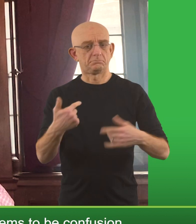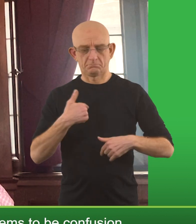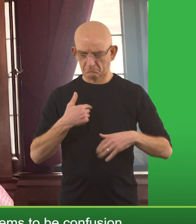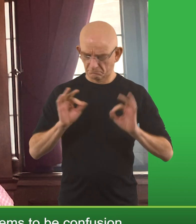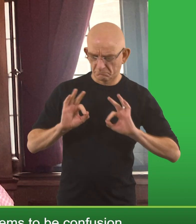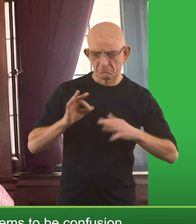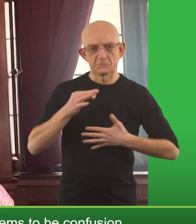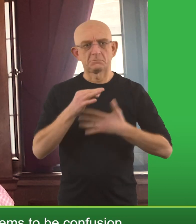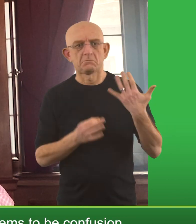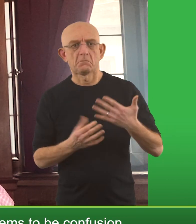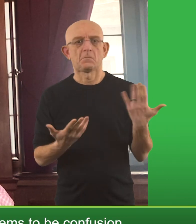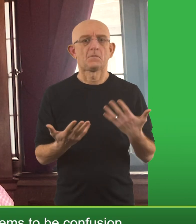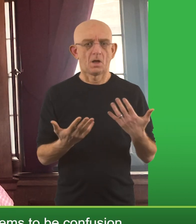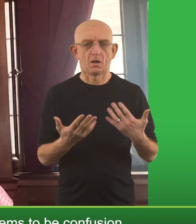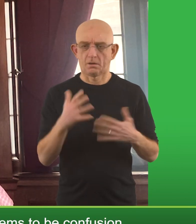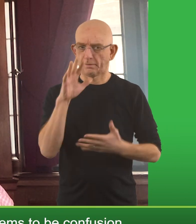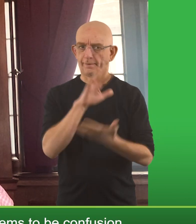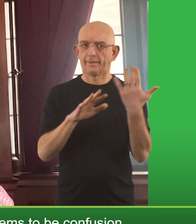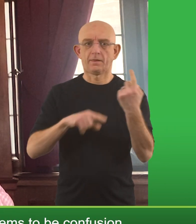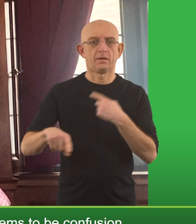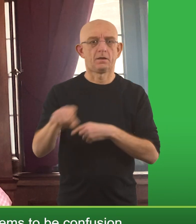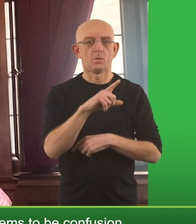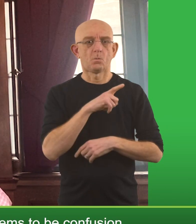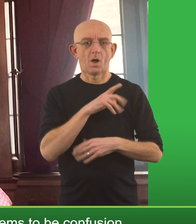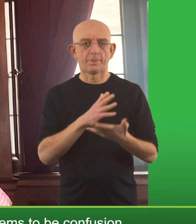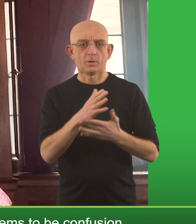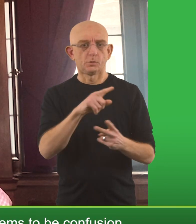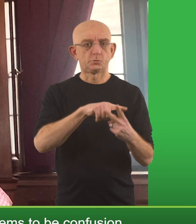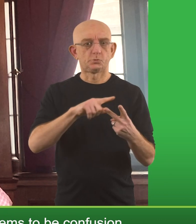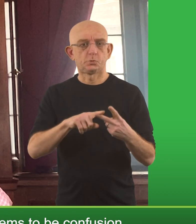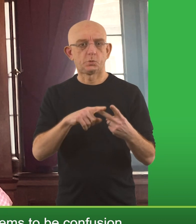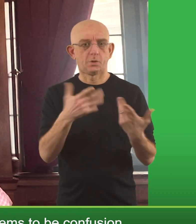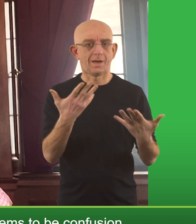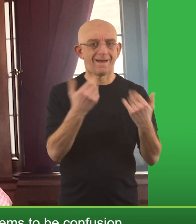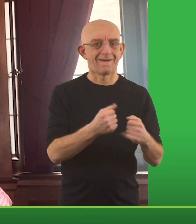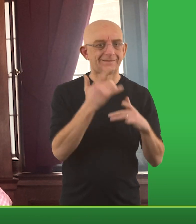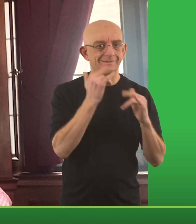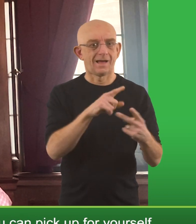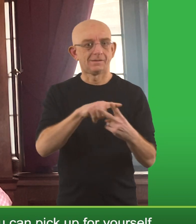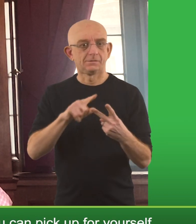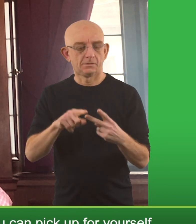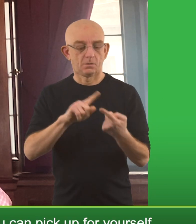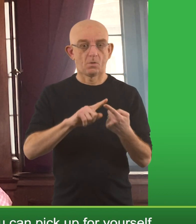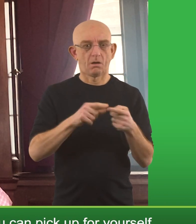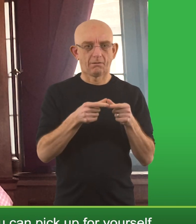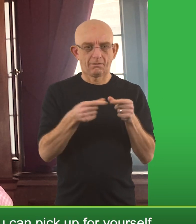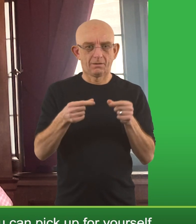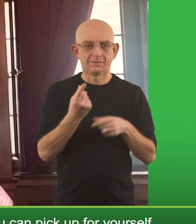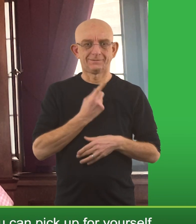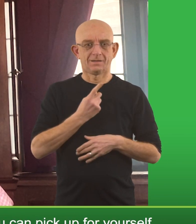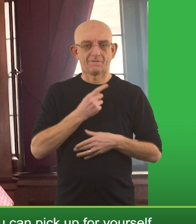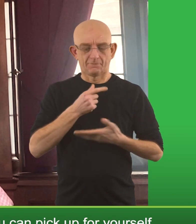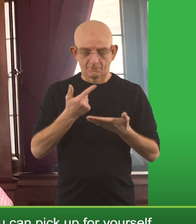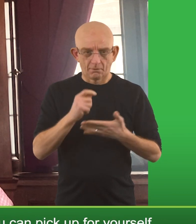On asymptomatic testing, there seems to be confusion between the 2 types of COVID tests that are available. The lateral flow device,